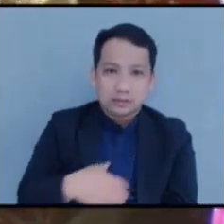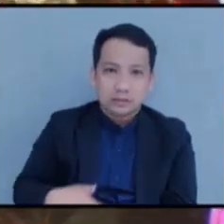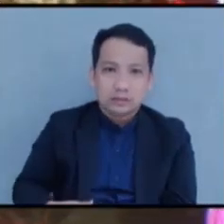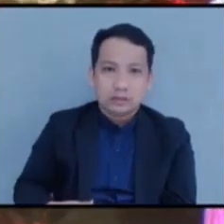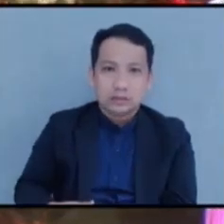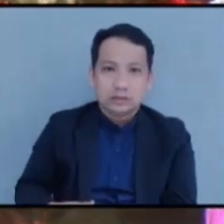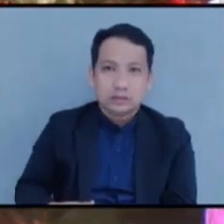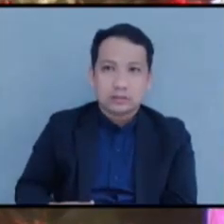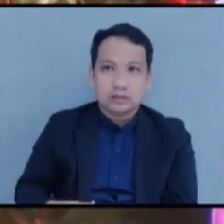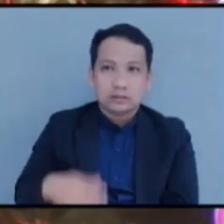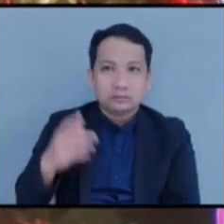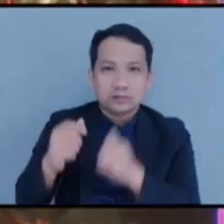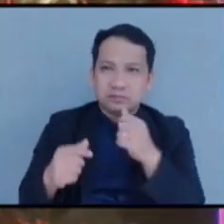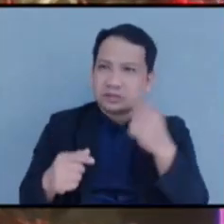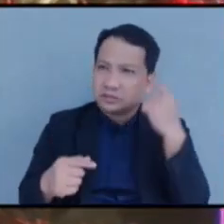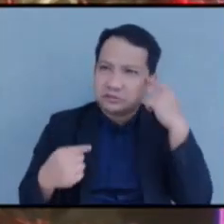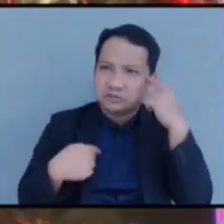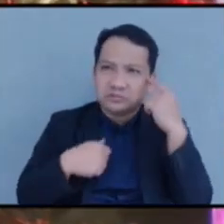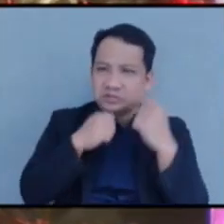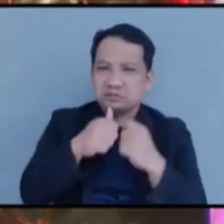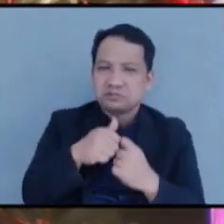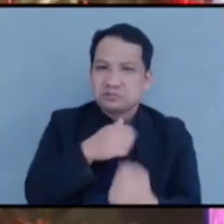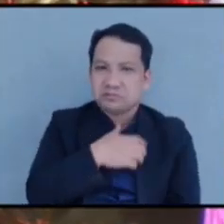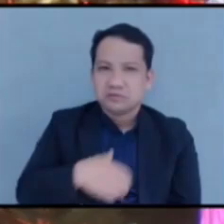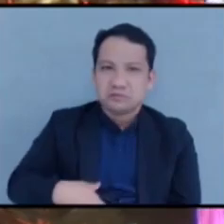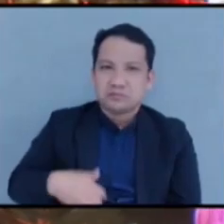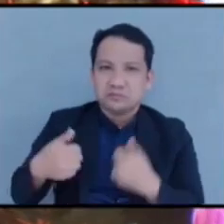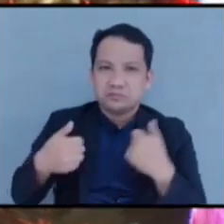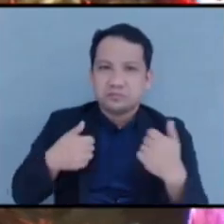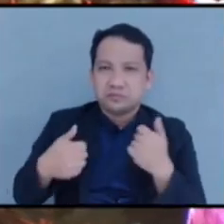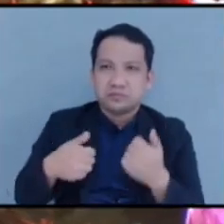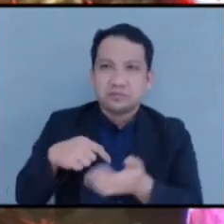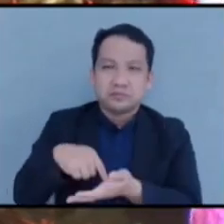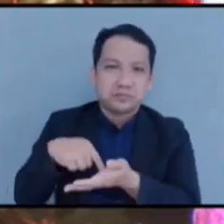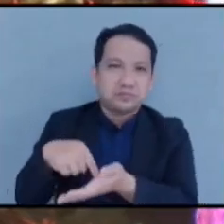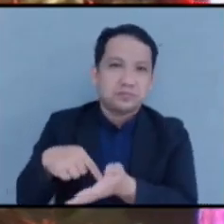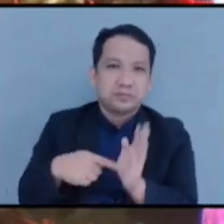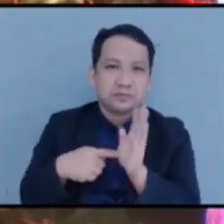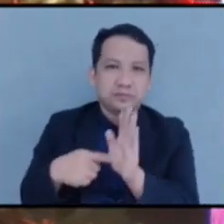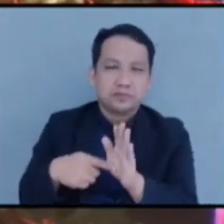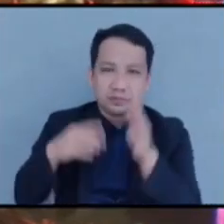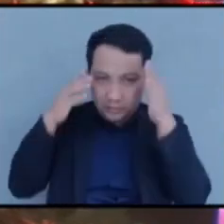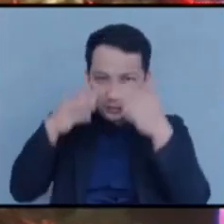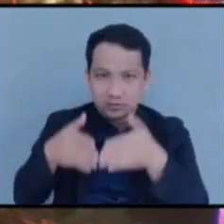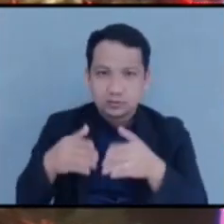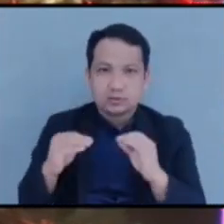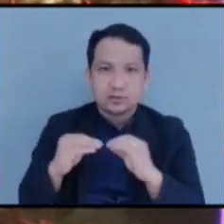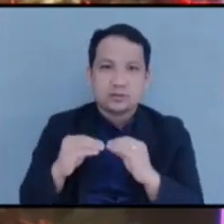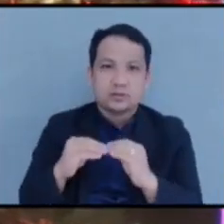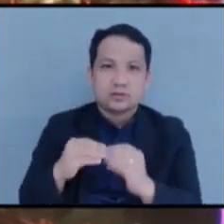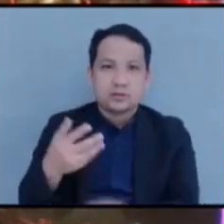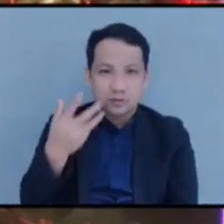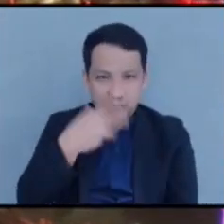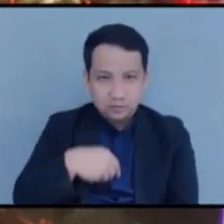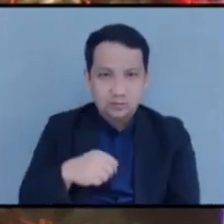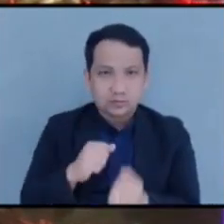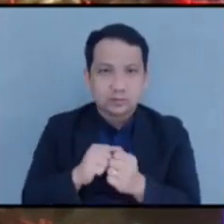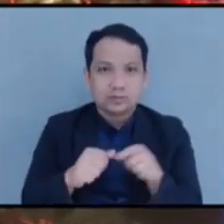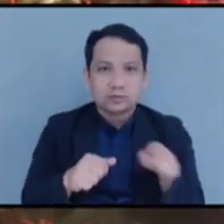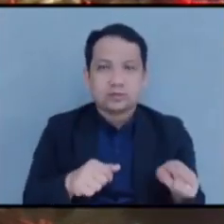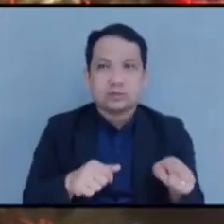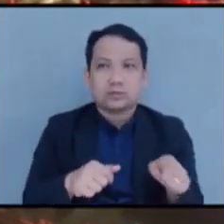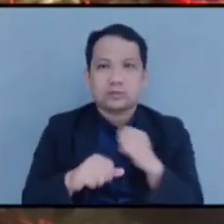I look at it more as a fashion runway, focusing more on the beauty, your